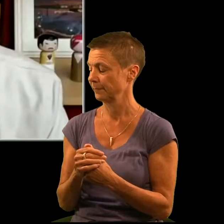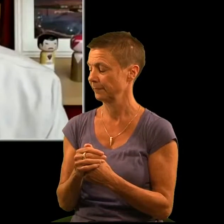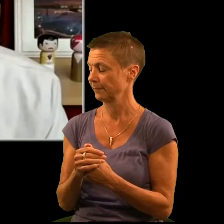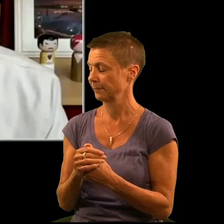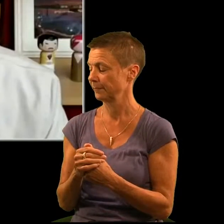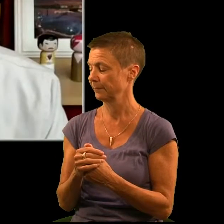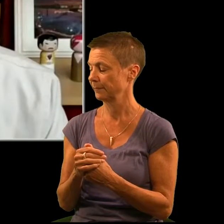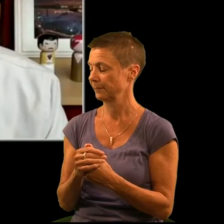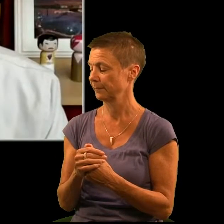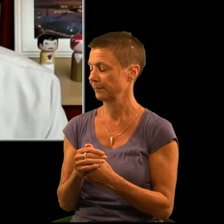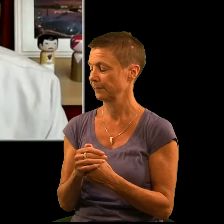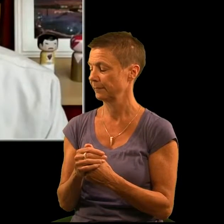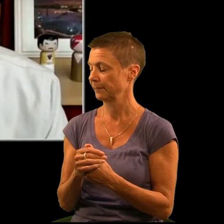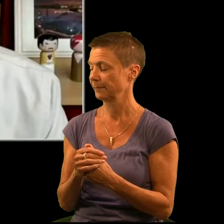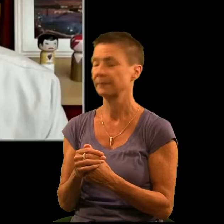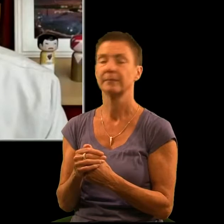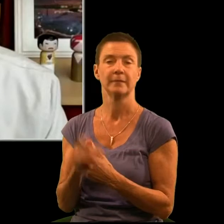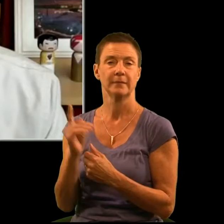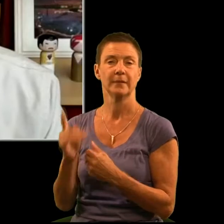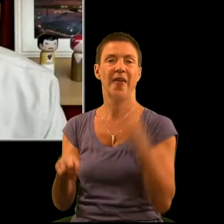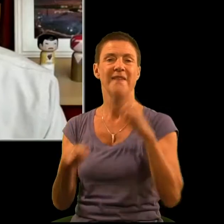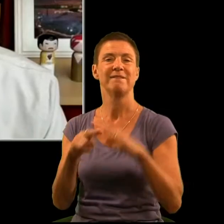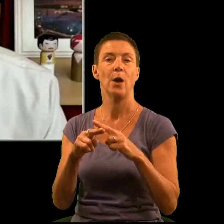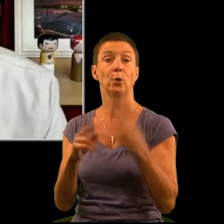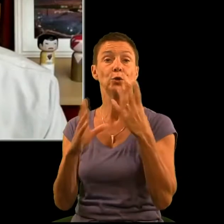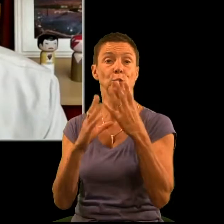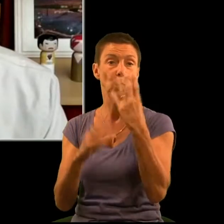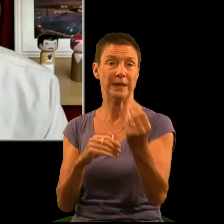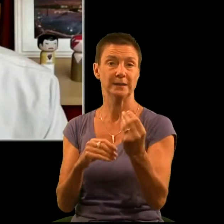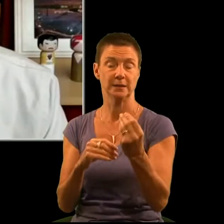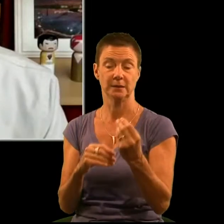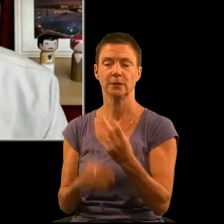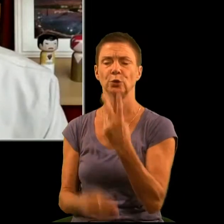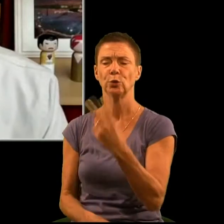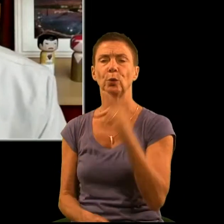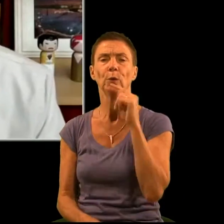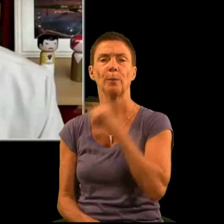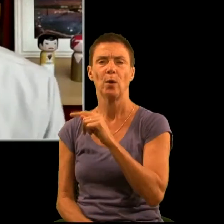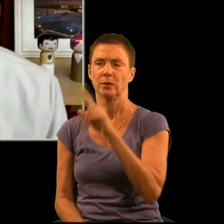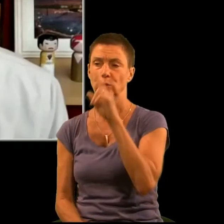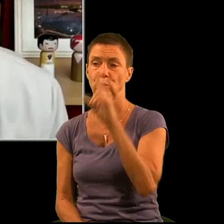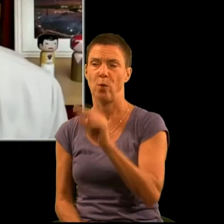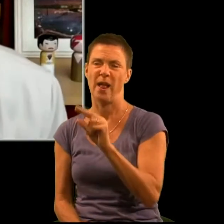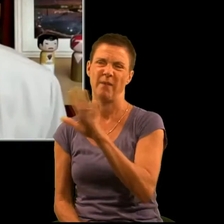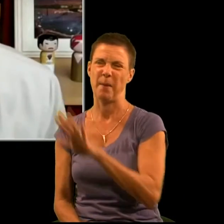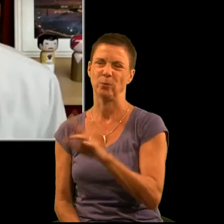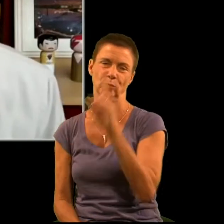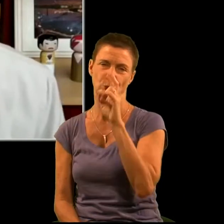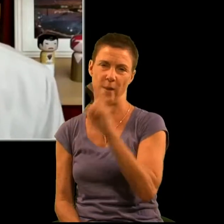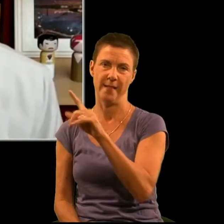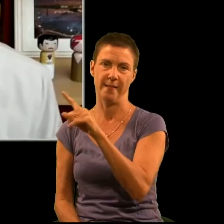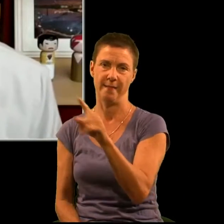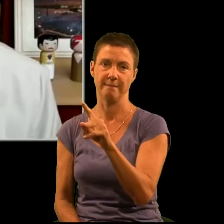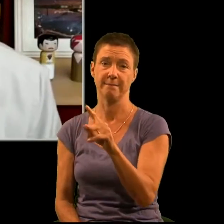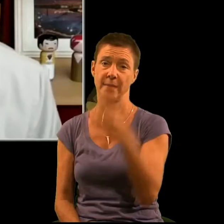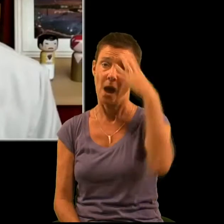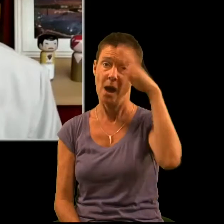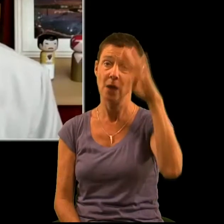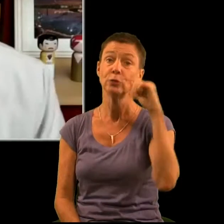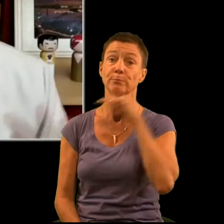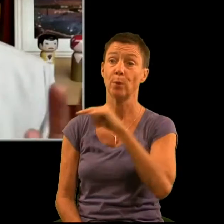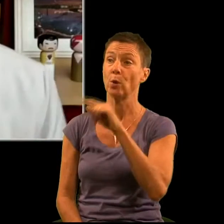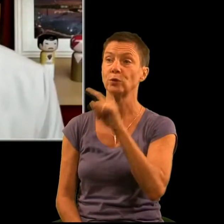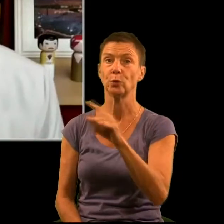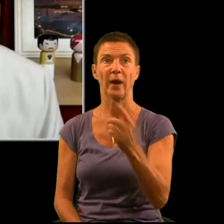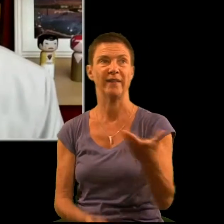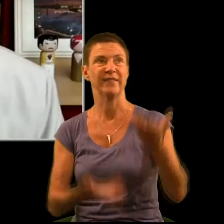Charges. The Foul Twins are two 12-year-old, well, obviously they're both 12, Irish boys who have